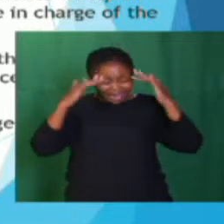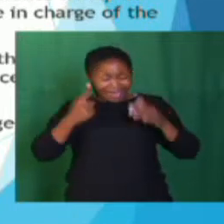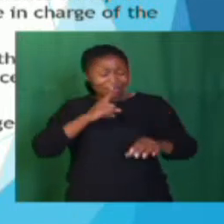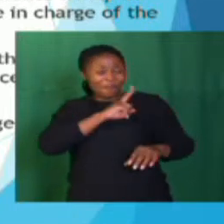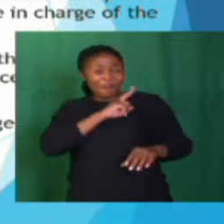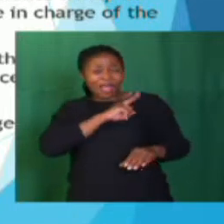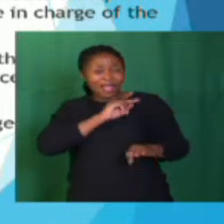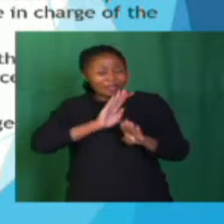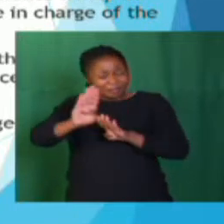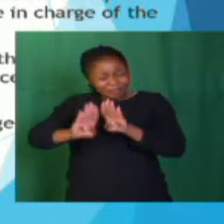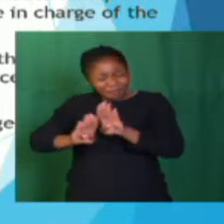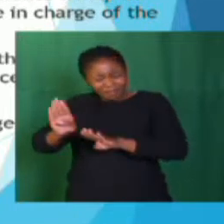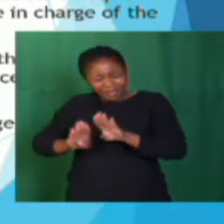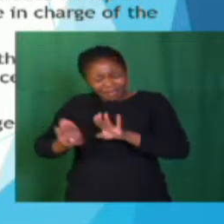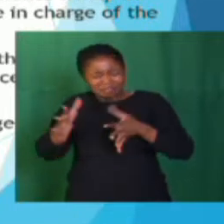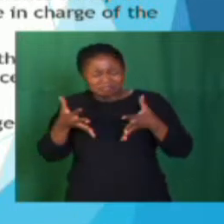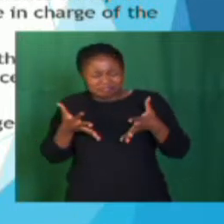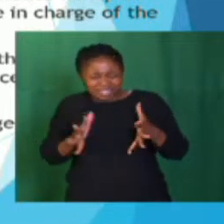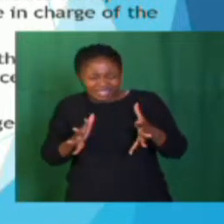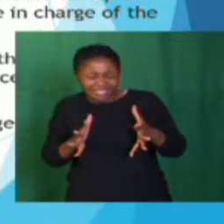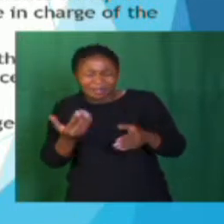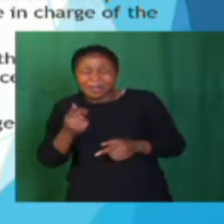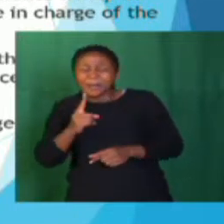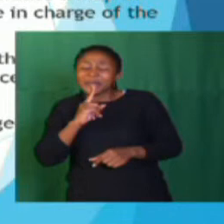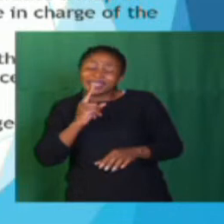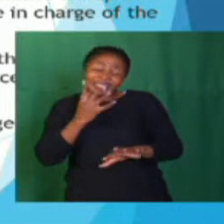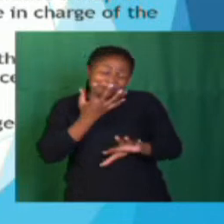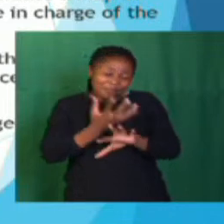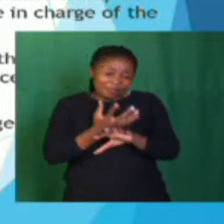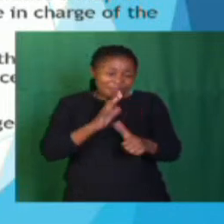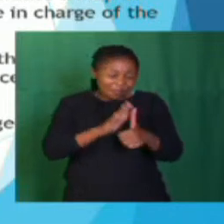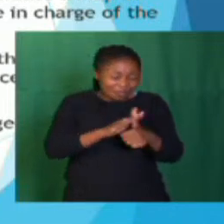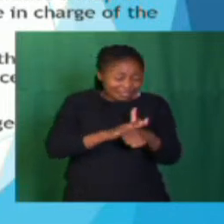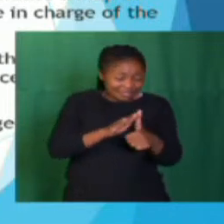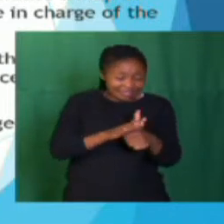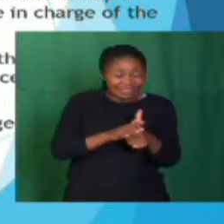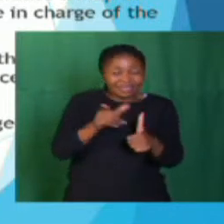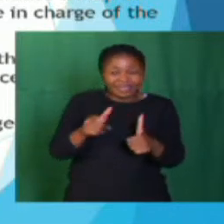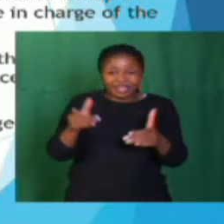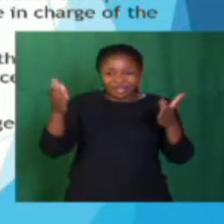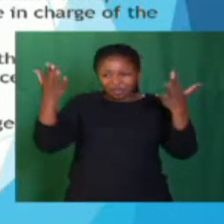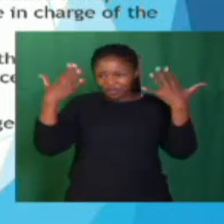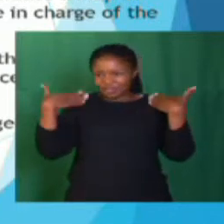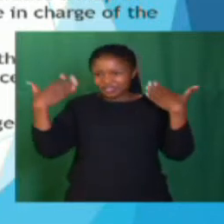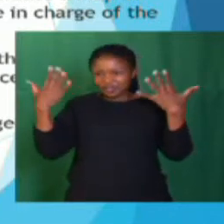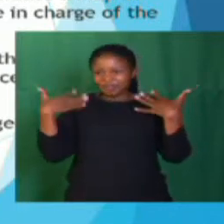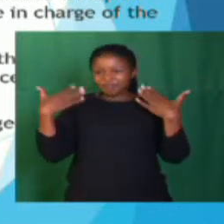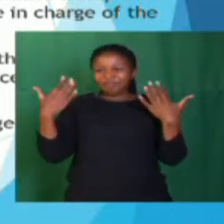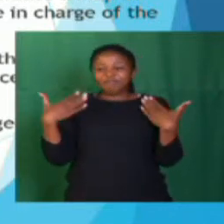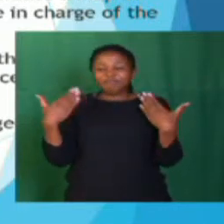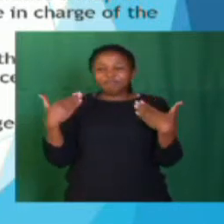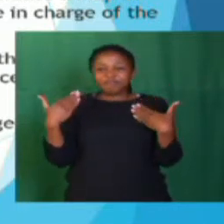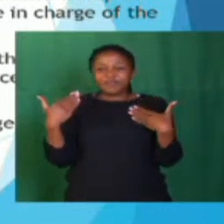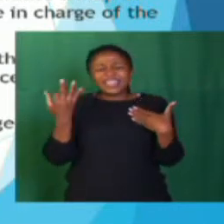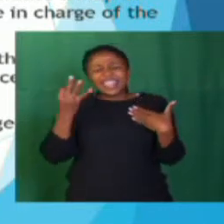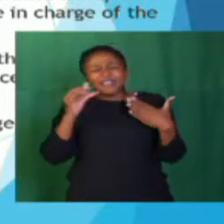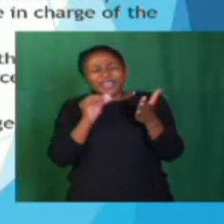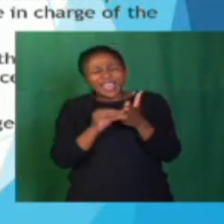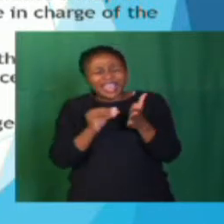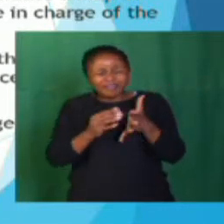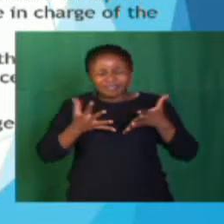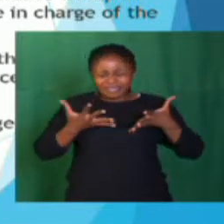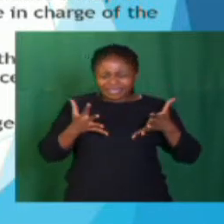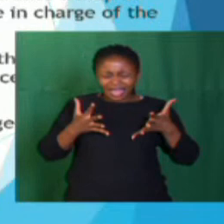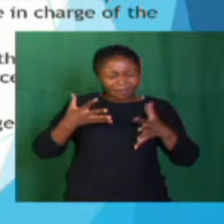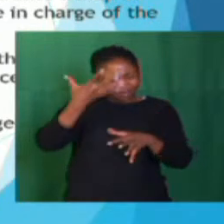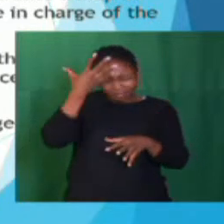this is one exam in which you just need to go there relaxed. Clear any sort of fear, any sort